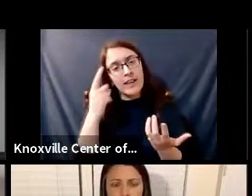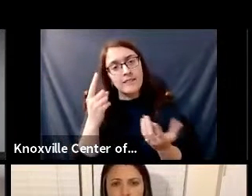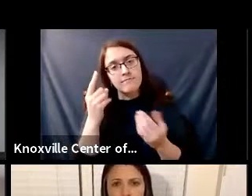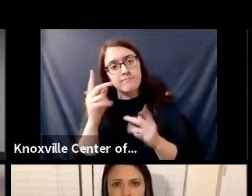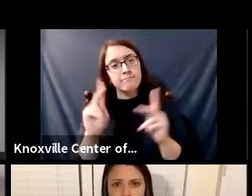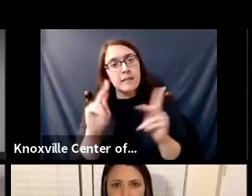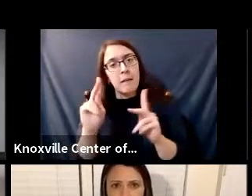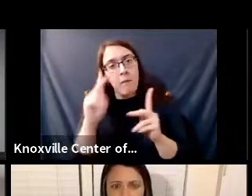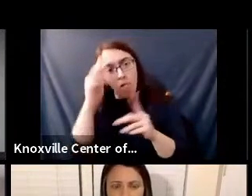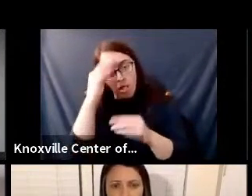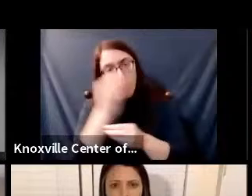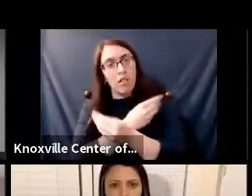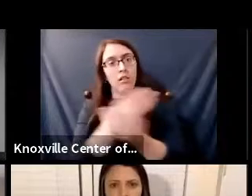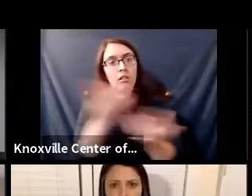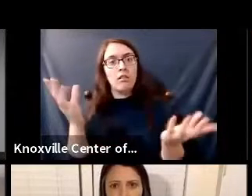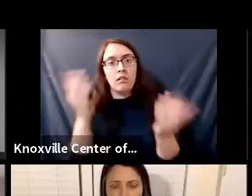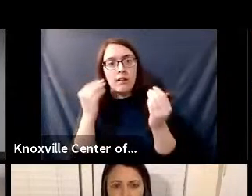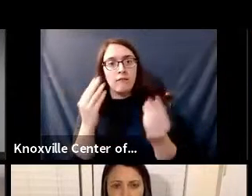important.